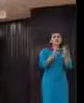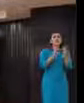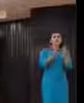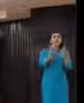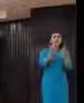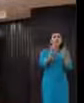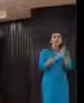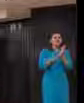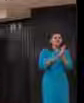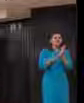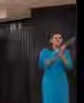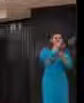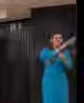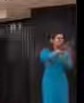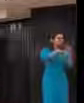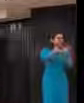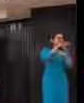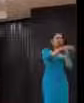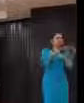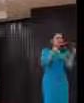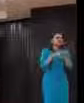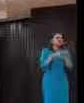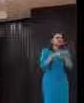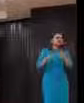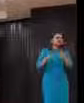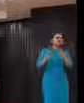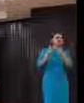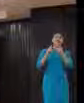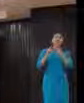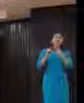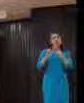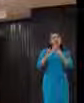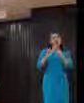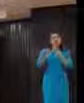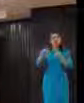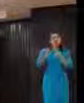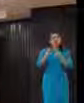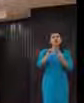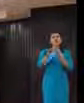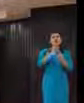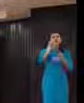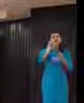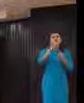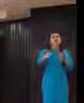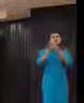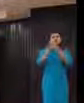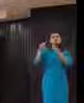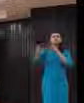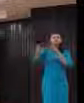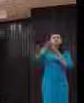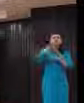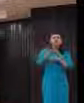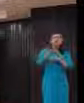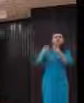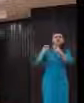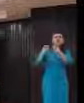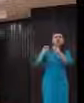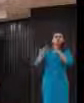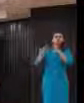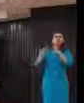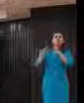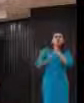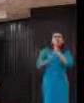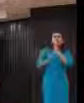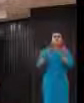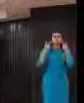And that has been a precedent for several other states, particularly northeastern states, which have their own